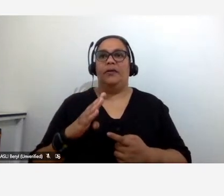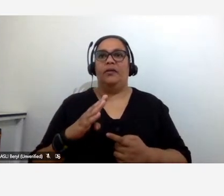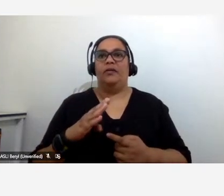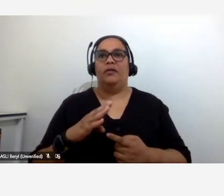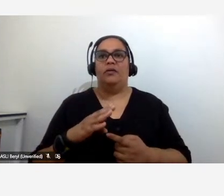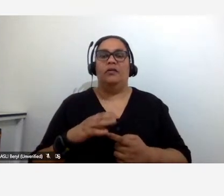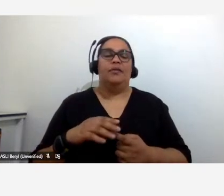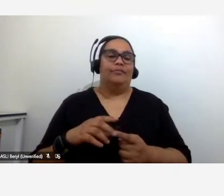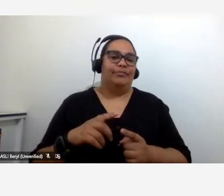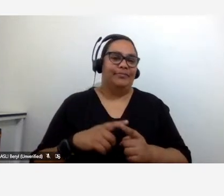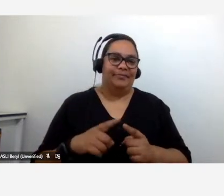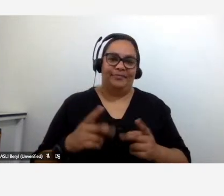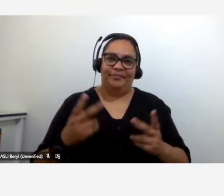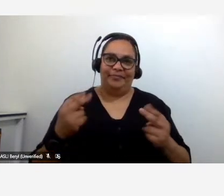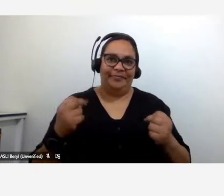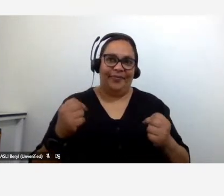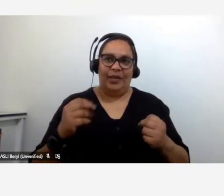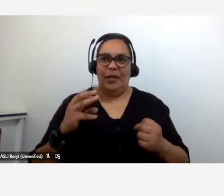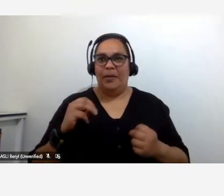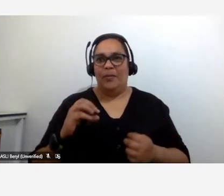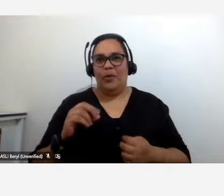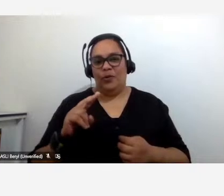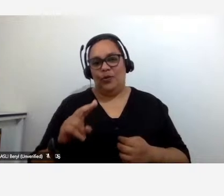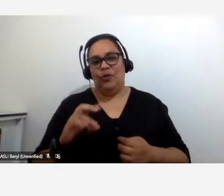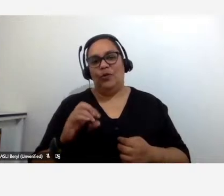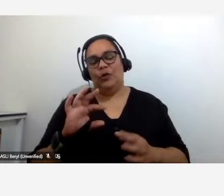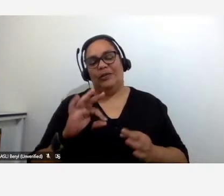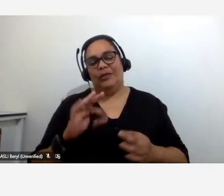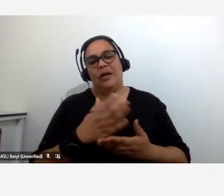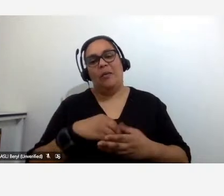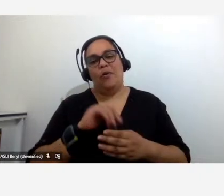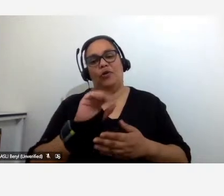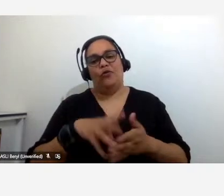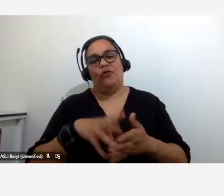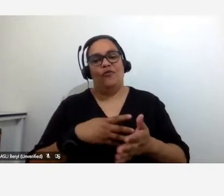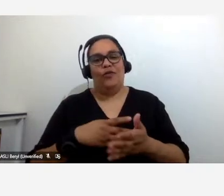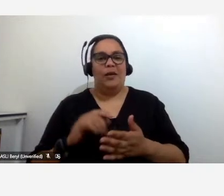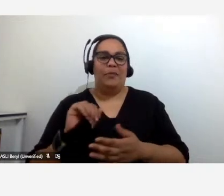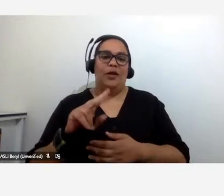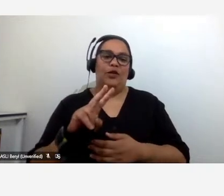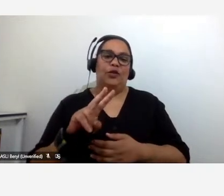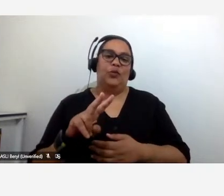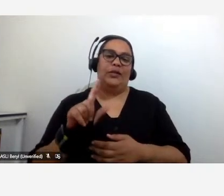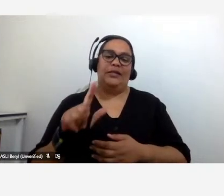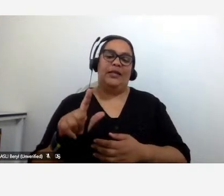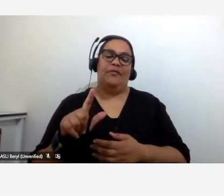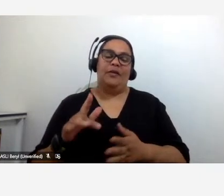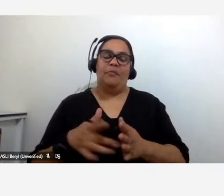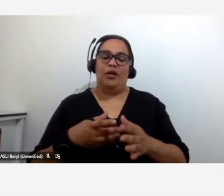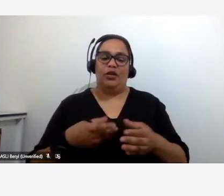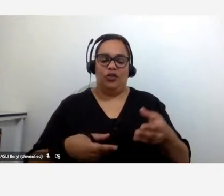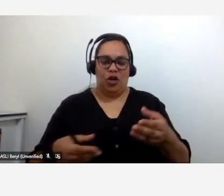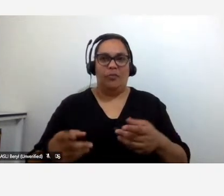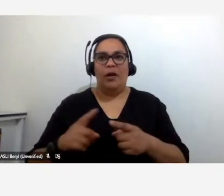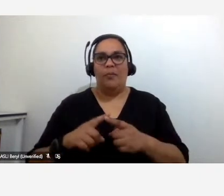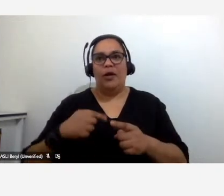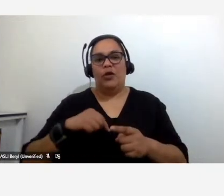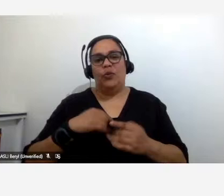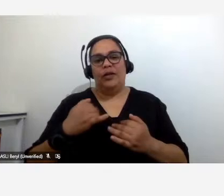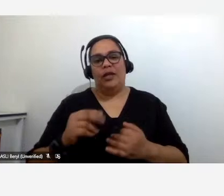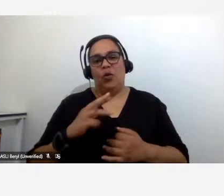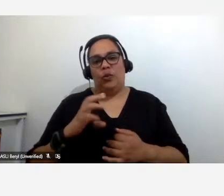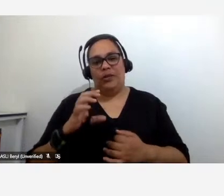in Parliament the new MOU. So that is part of the framework. It's a 27-page document, and we are now, as the Western